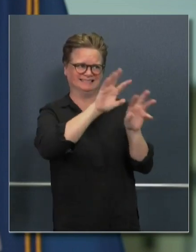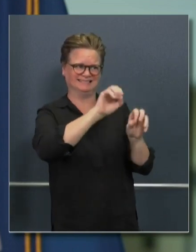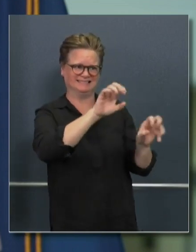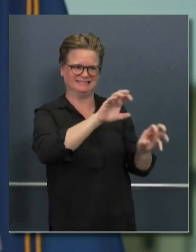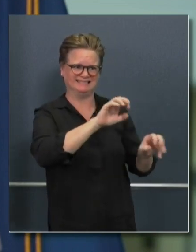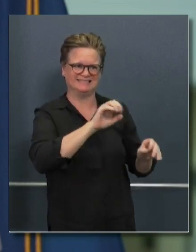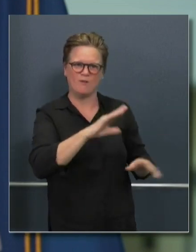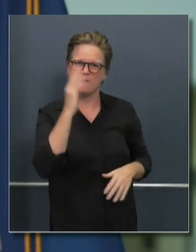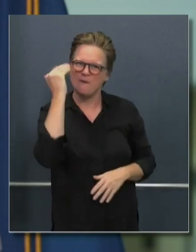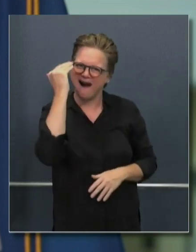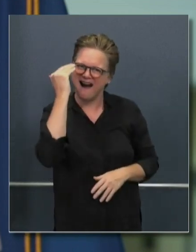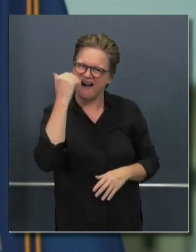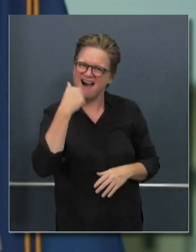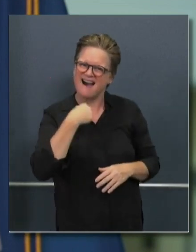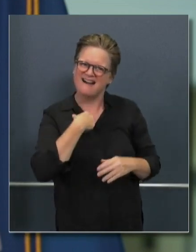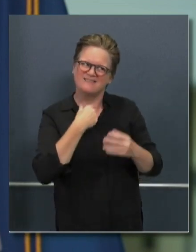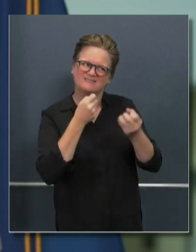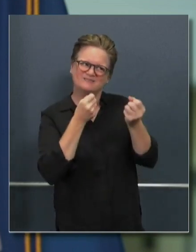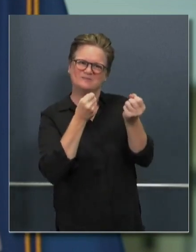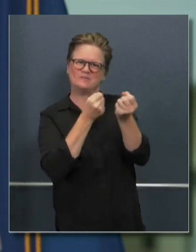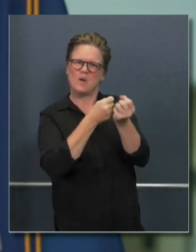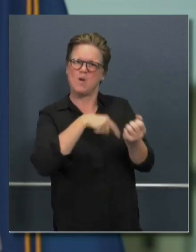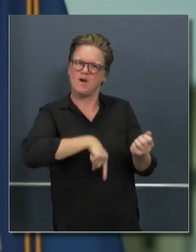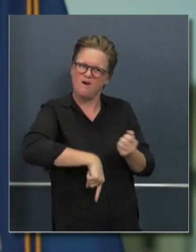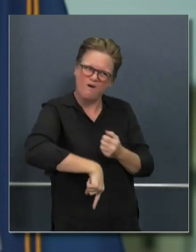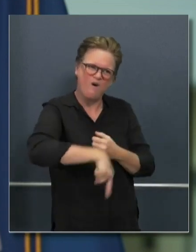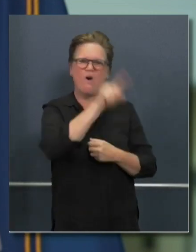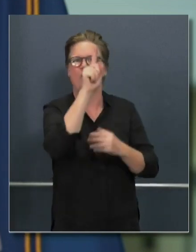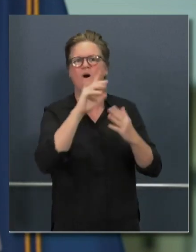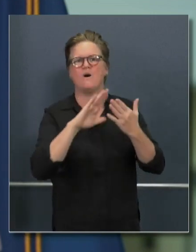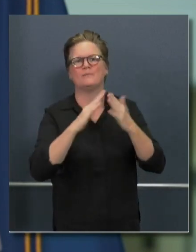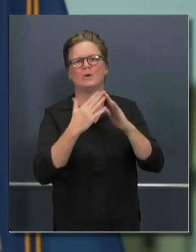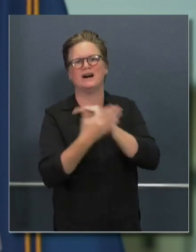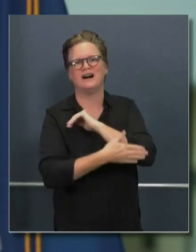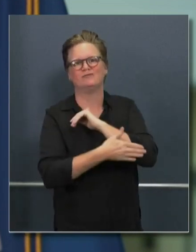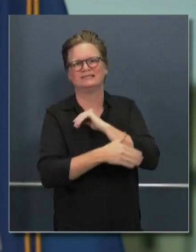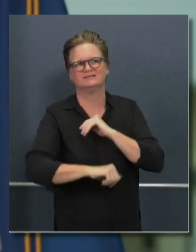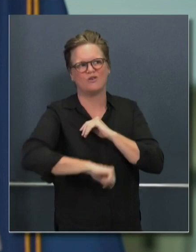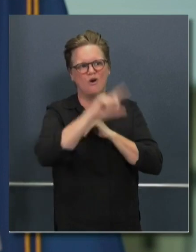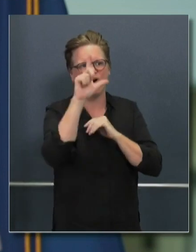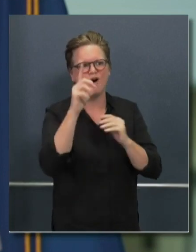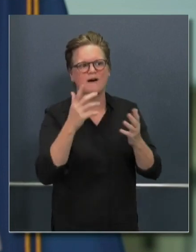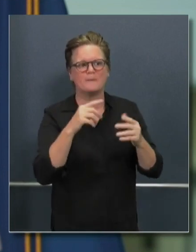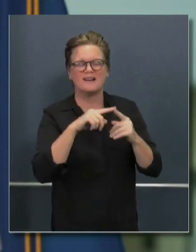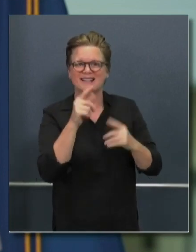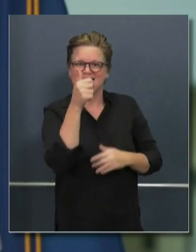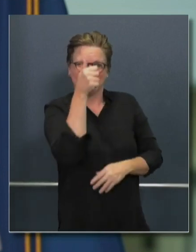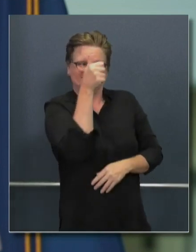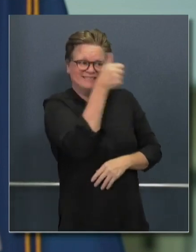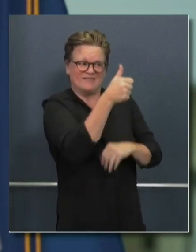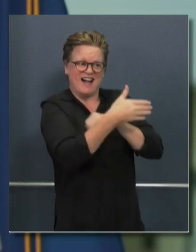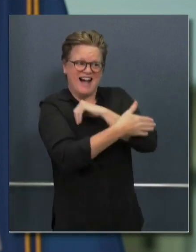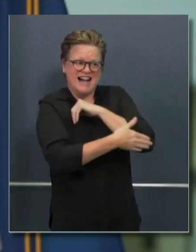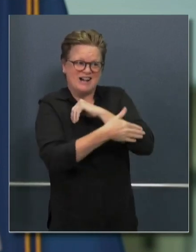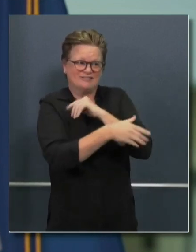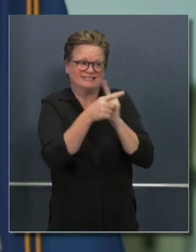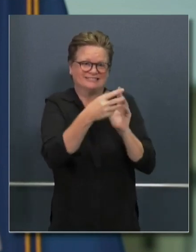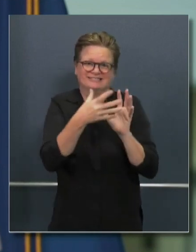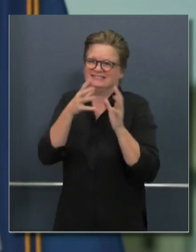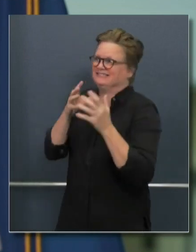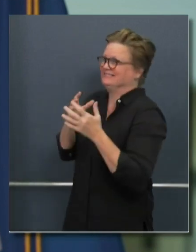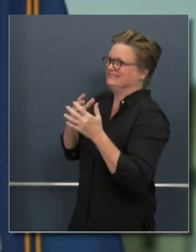move apace, make the determination for themselves of when they want to move forward with meaningful modifications to